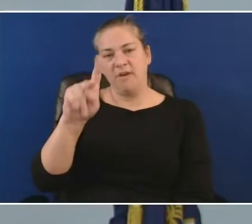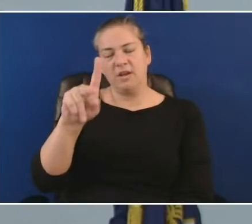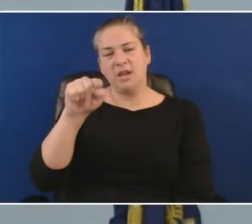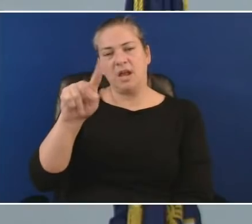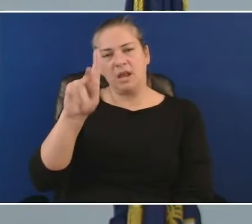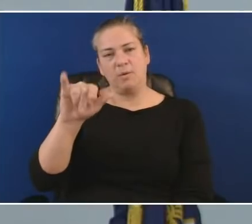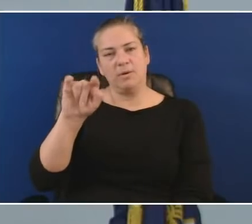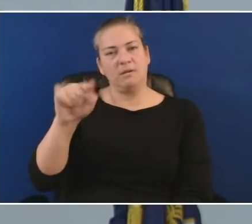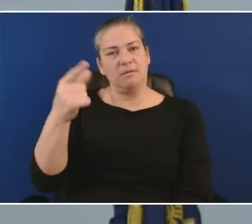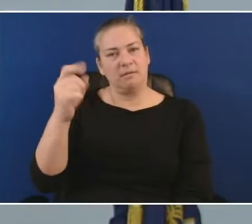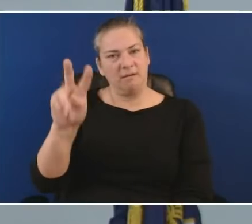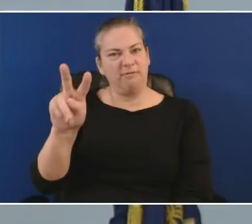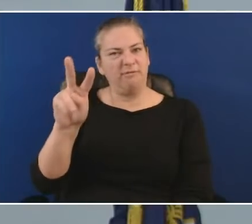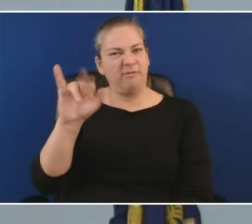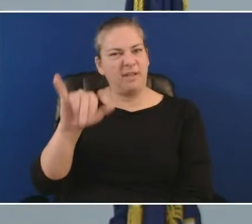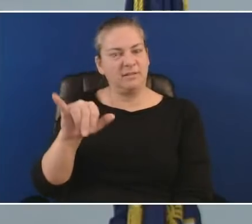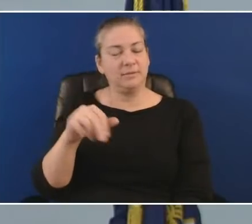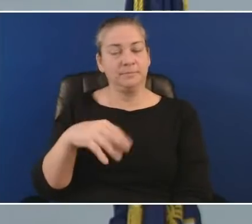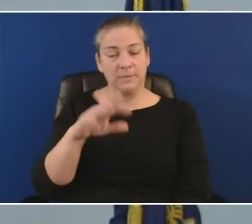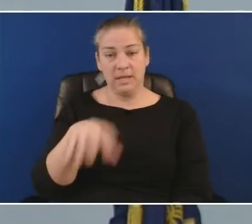teamwkrelieffund.ky.gov. I'll do it again,